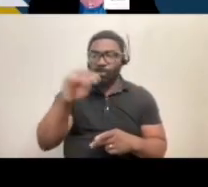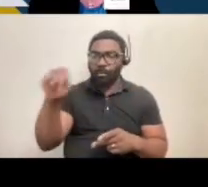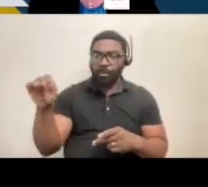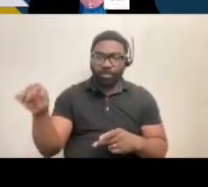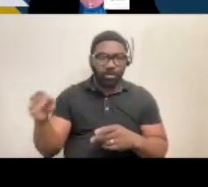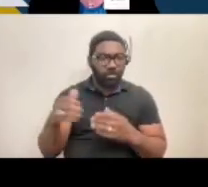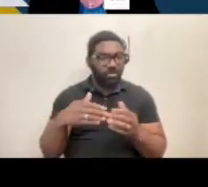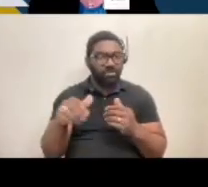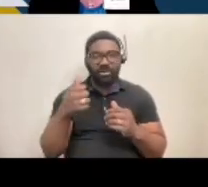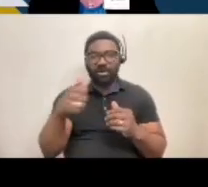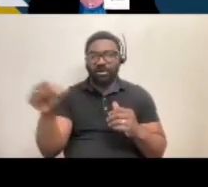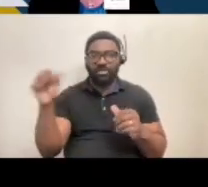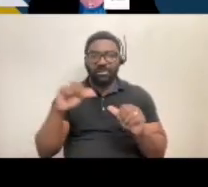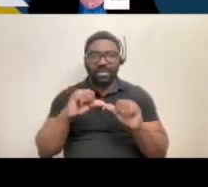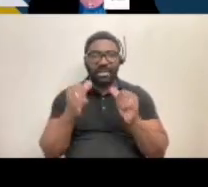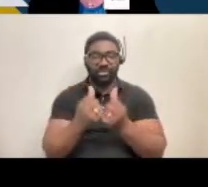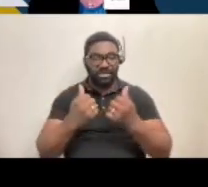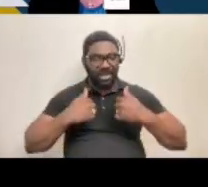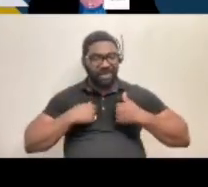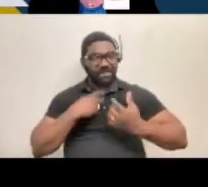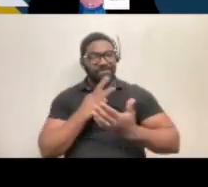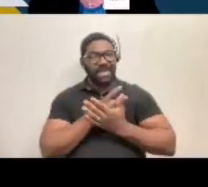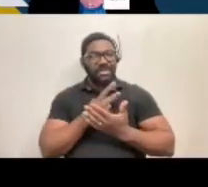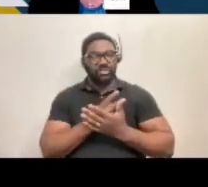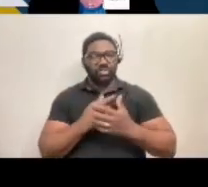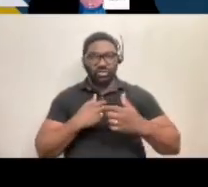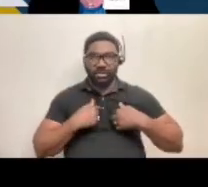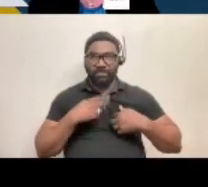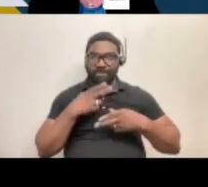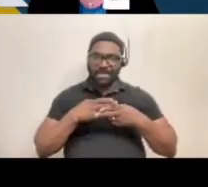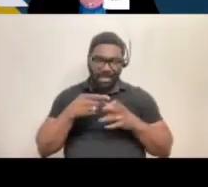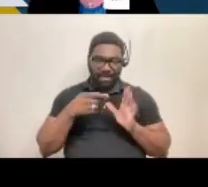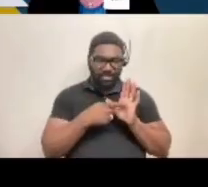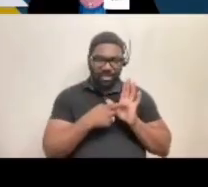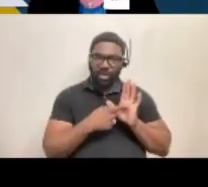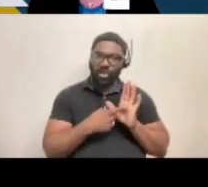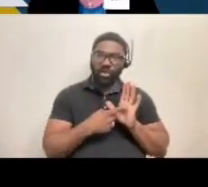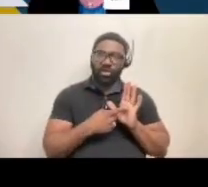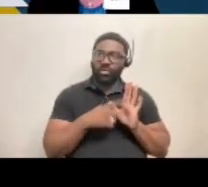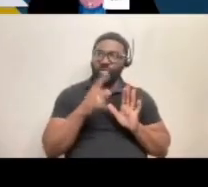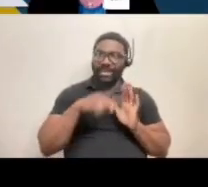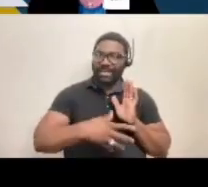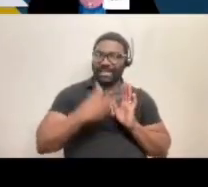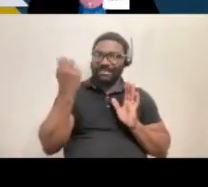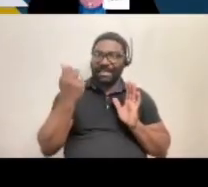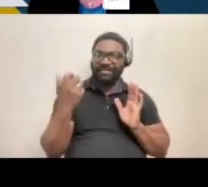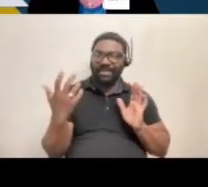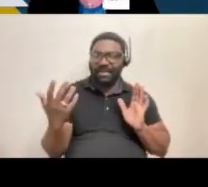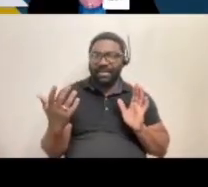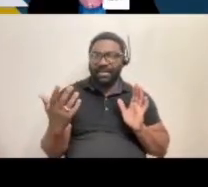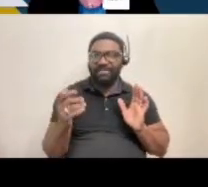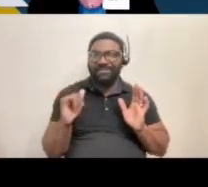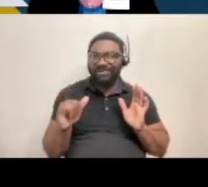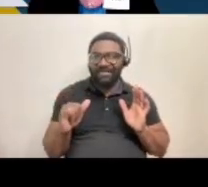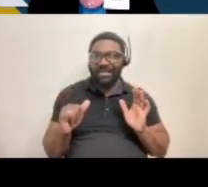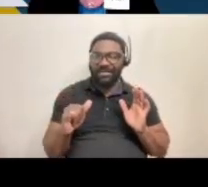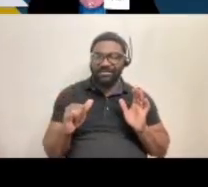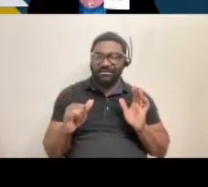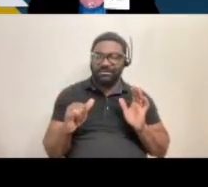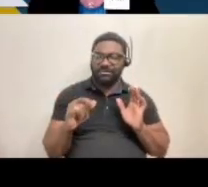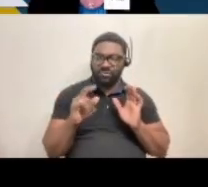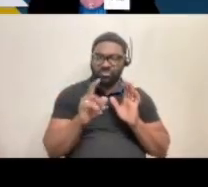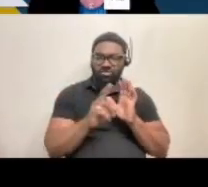you. I have a master's degree. It has my name on it. Nobody takes it away from me. It's that kind of thing, and that recognition